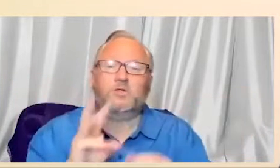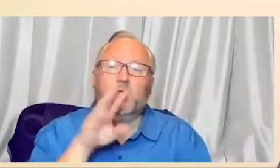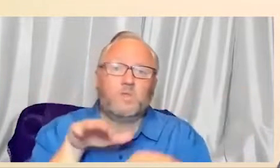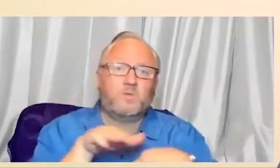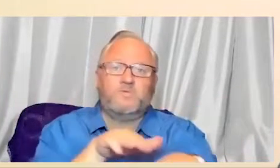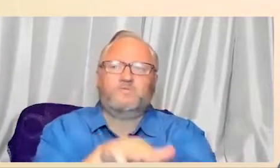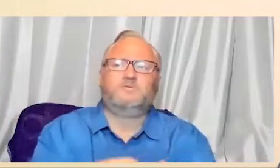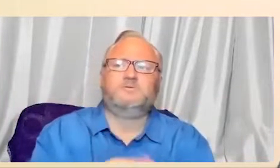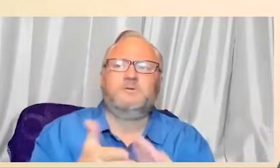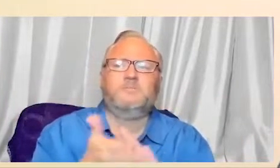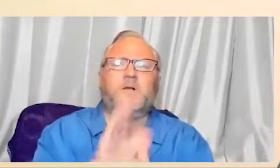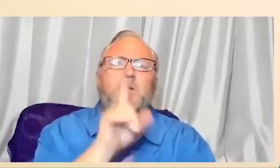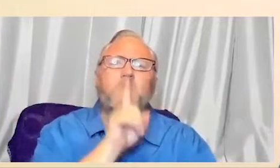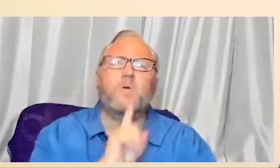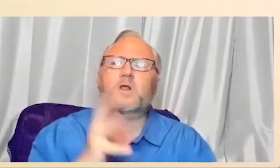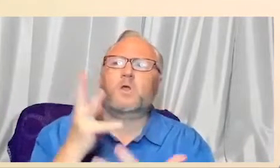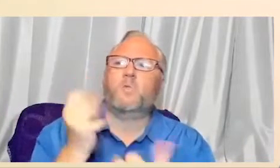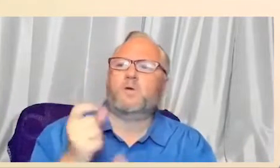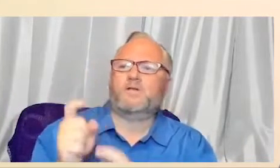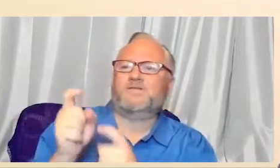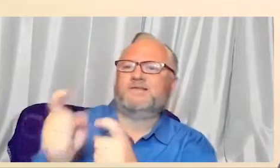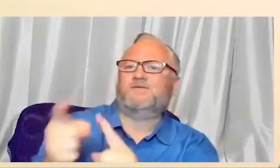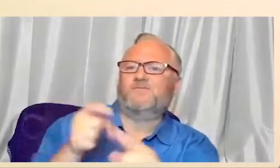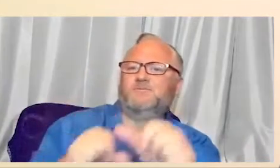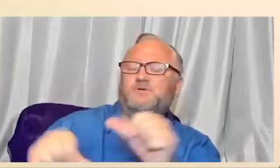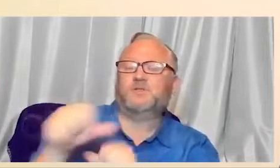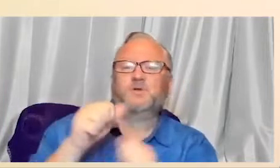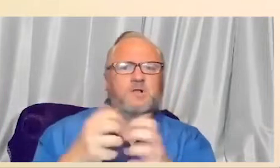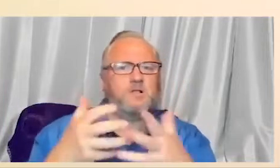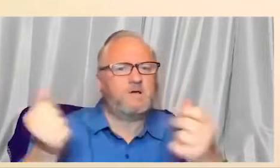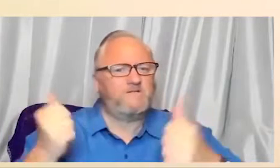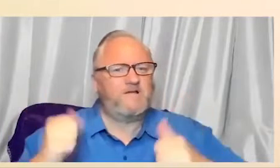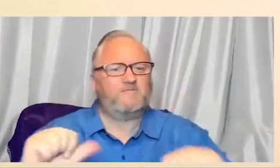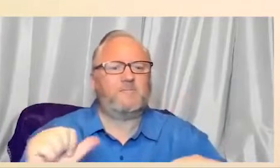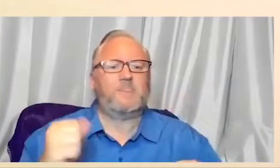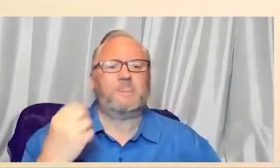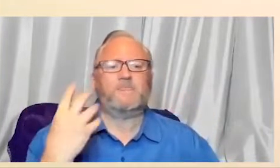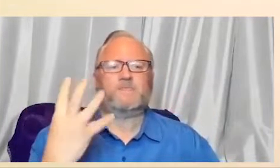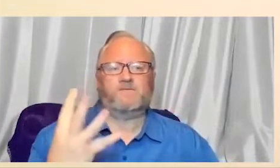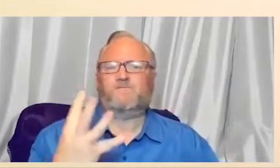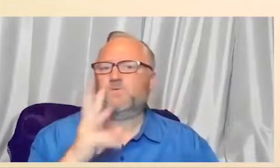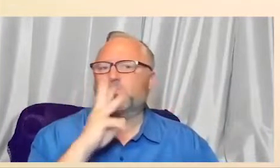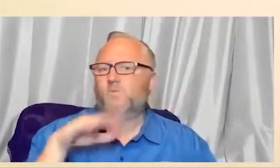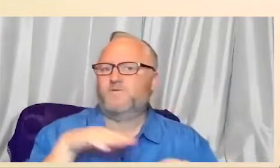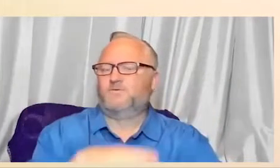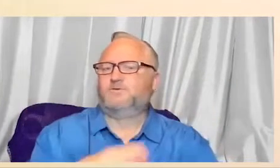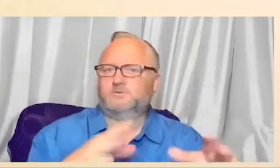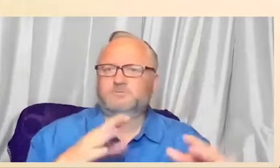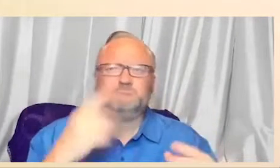others. With great effort, the four rivers joined to reflect and plan to unite.